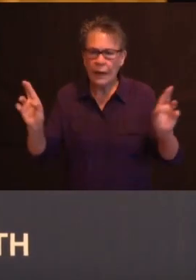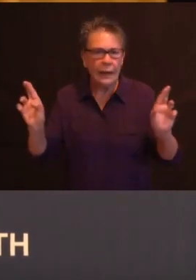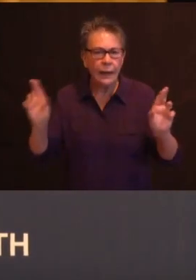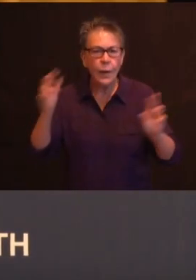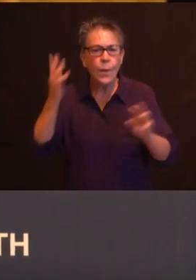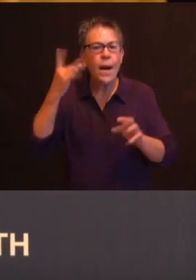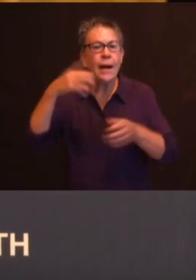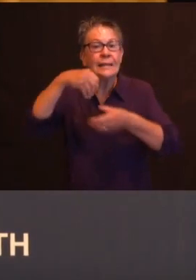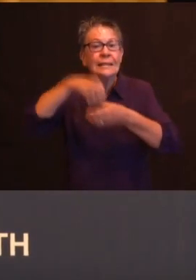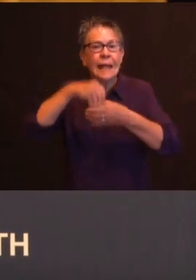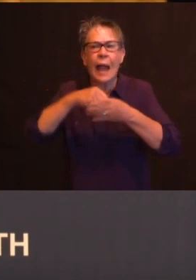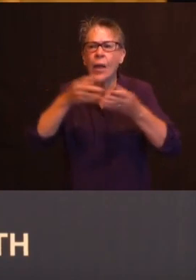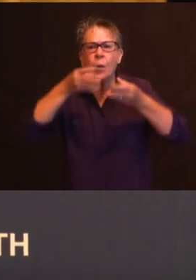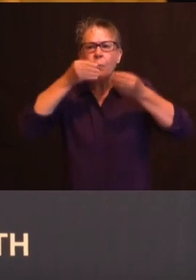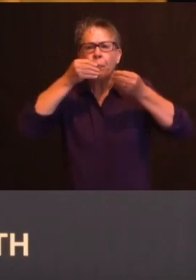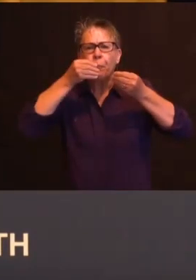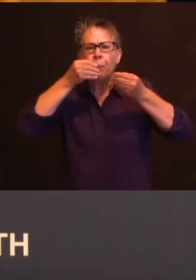close proximity,